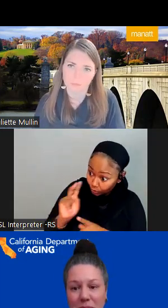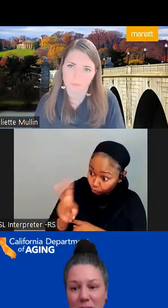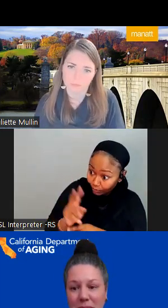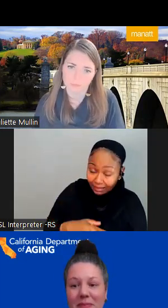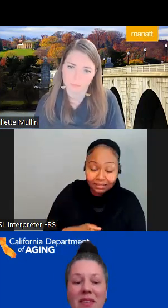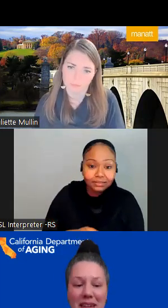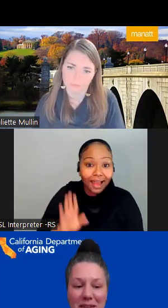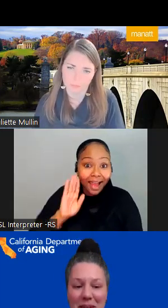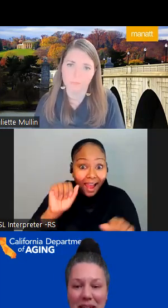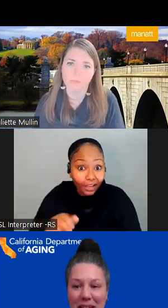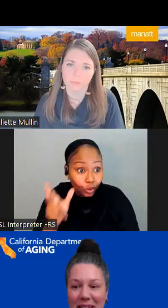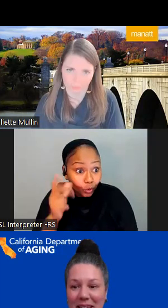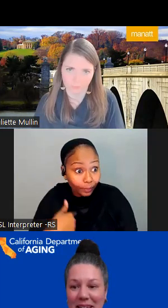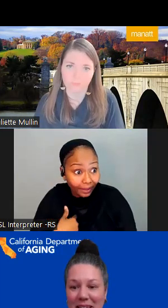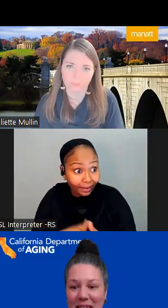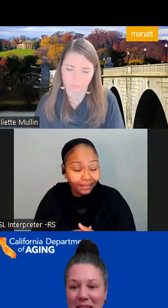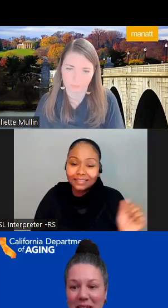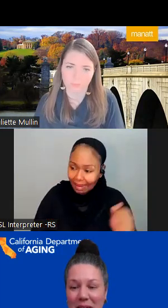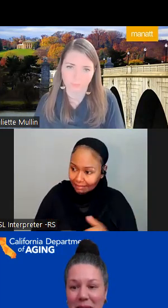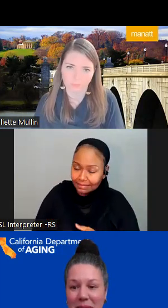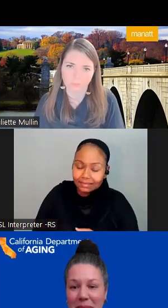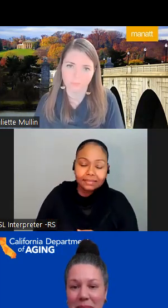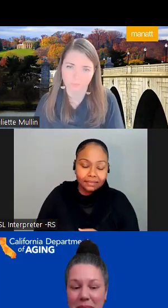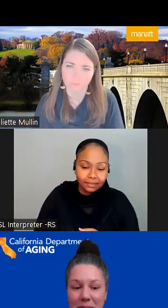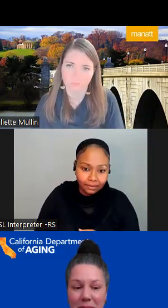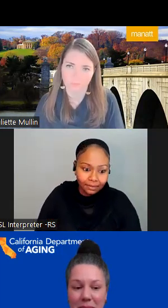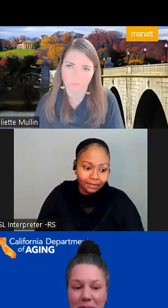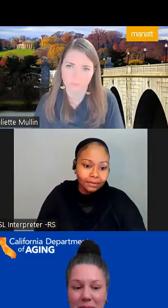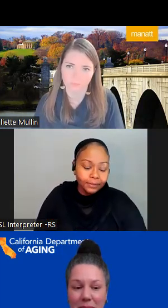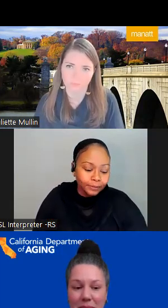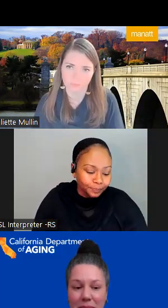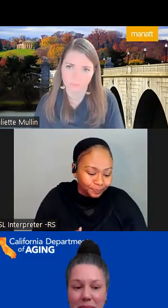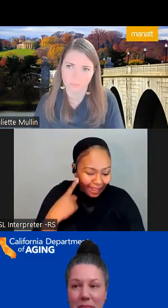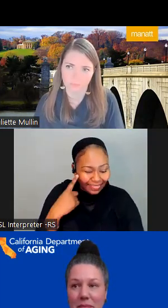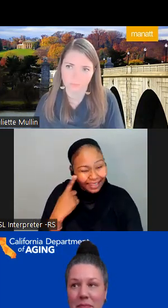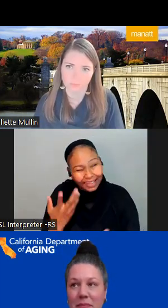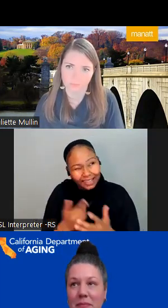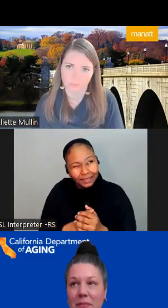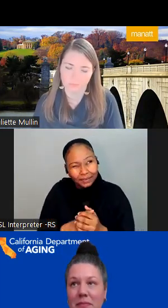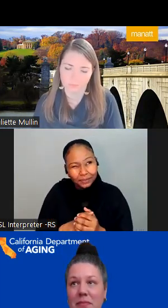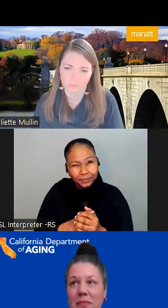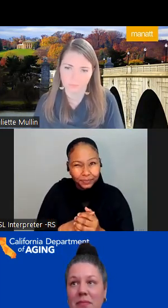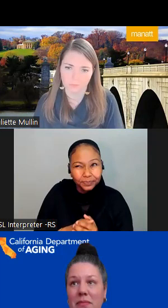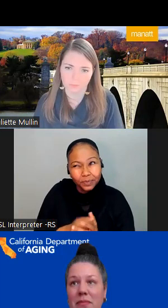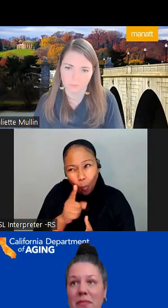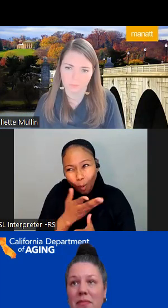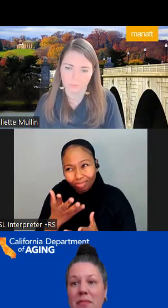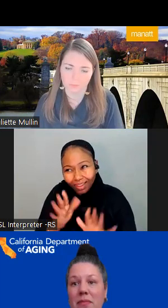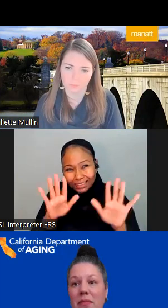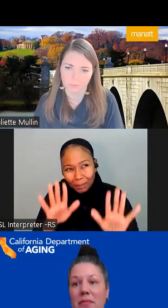can you hear me? Yes, we can. Yeah, I think one of the things that is amazing is